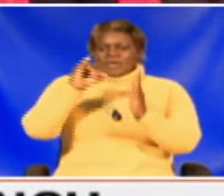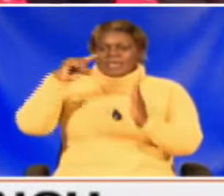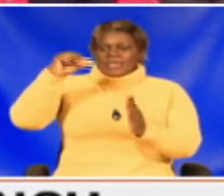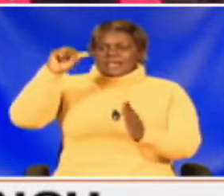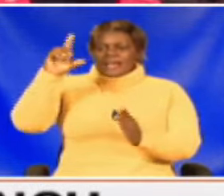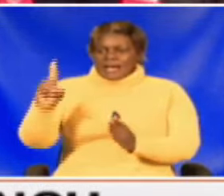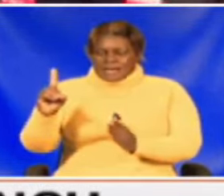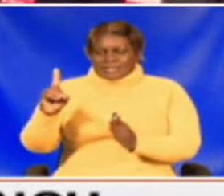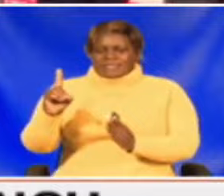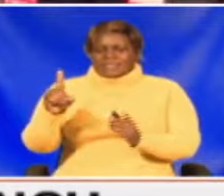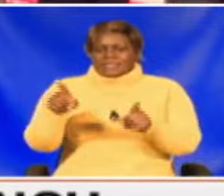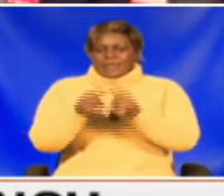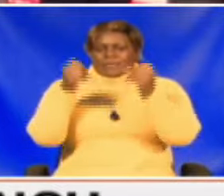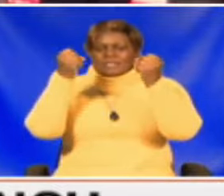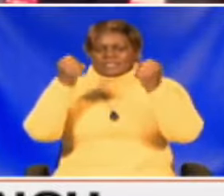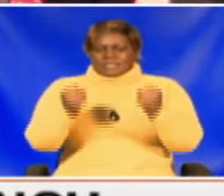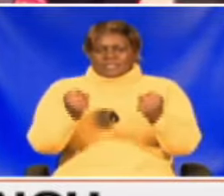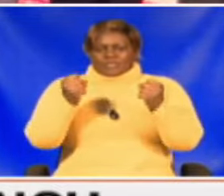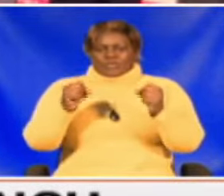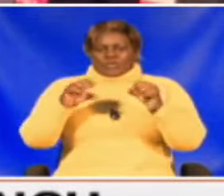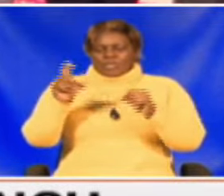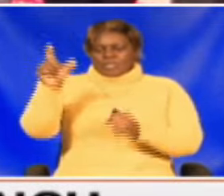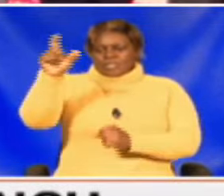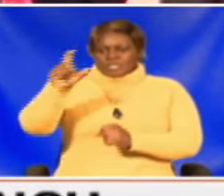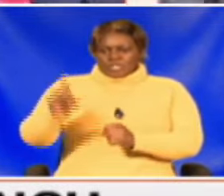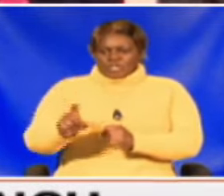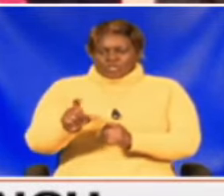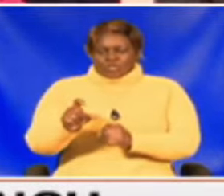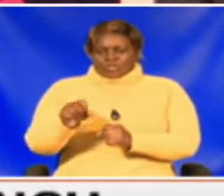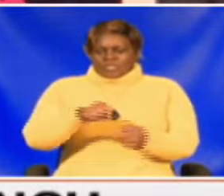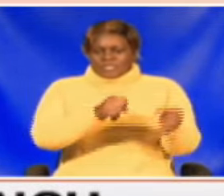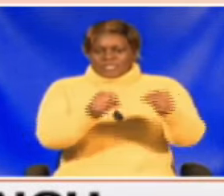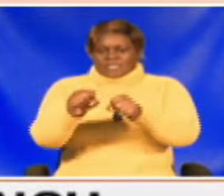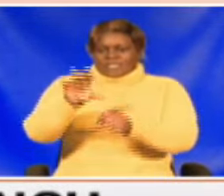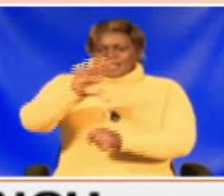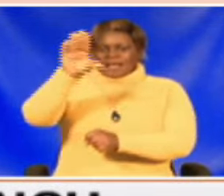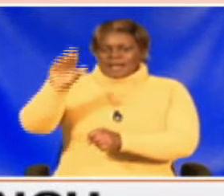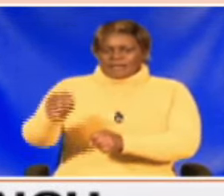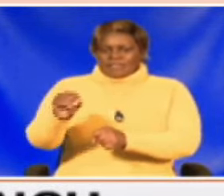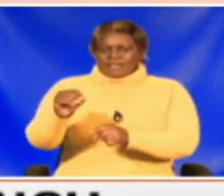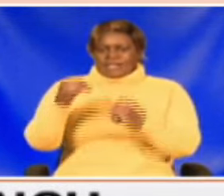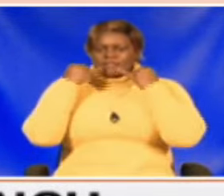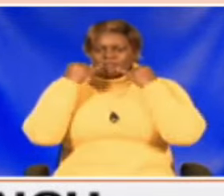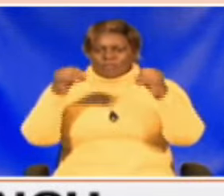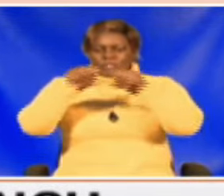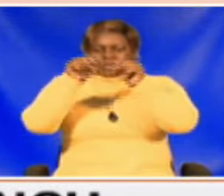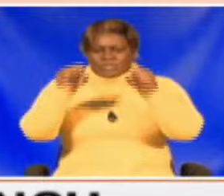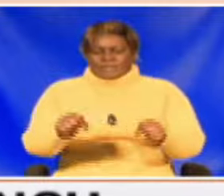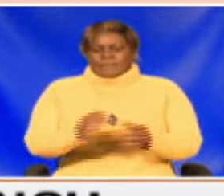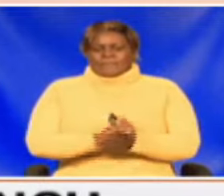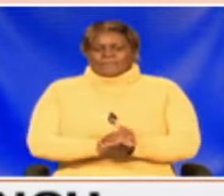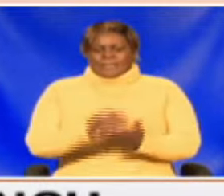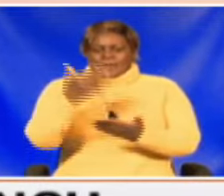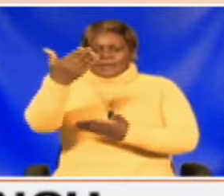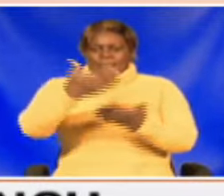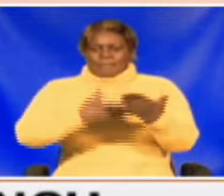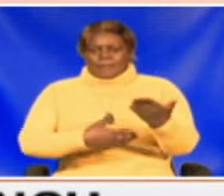region, and of course strengthen the role of region strategy on the African statistical system. Now the report